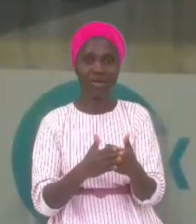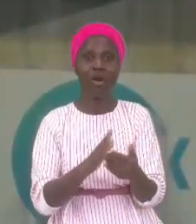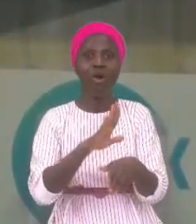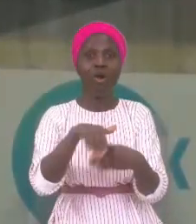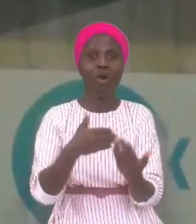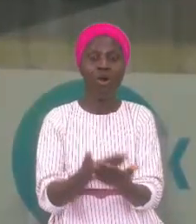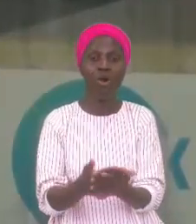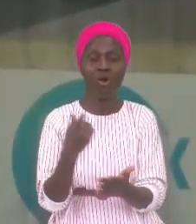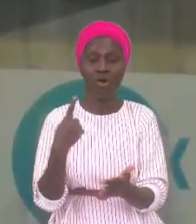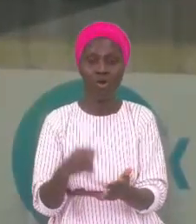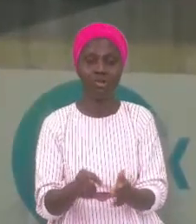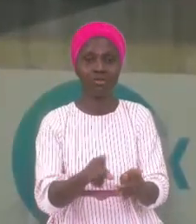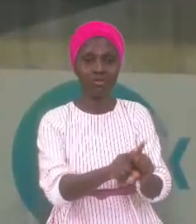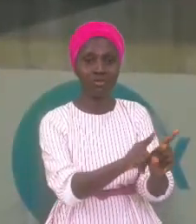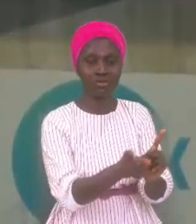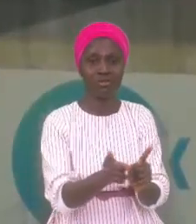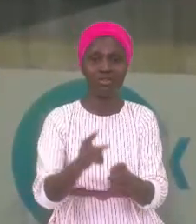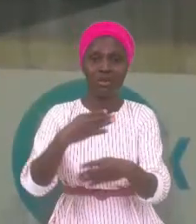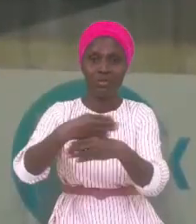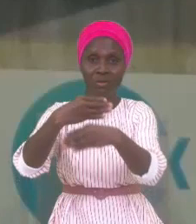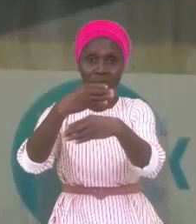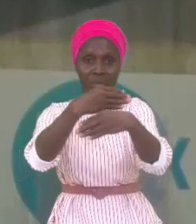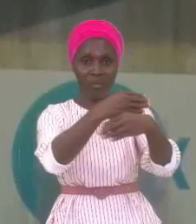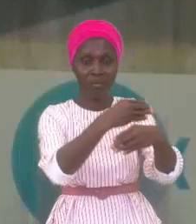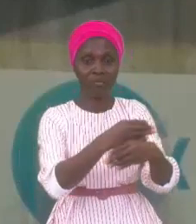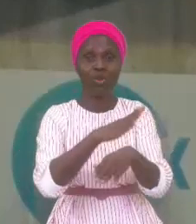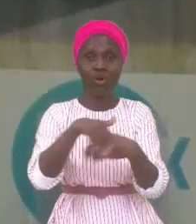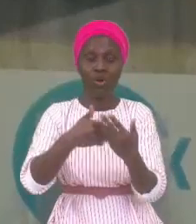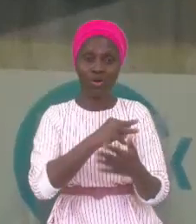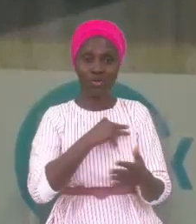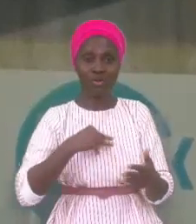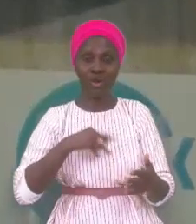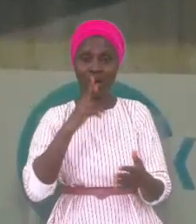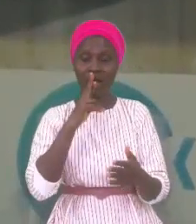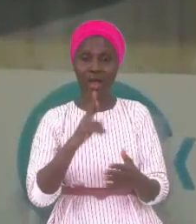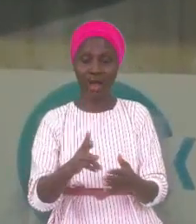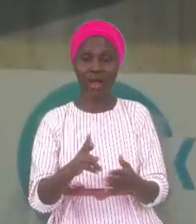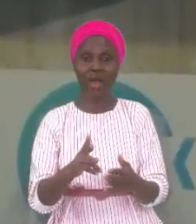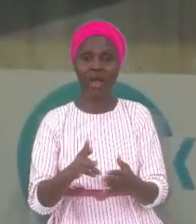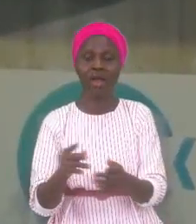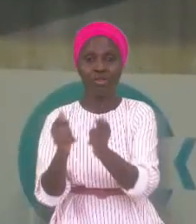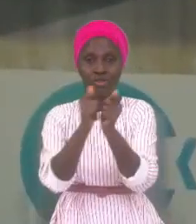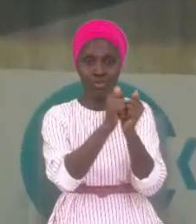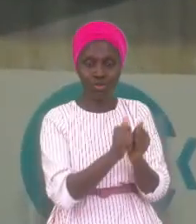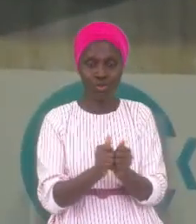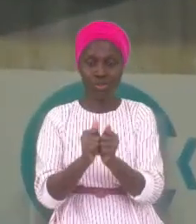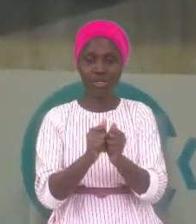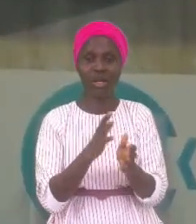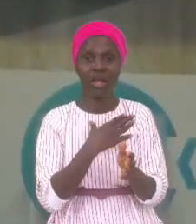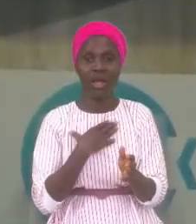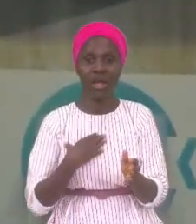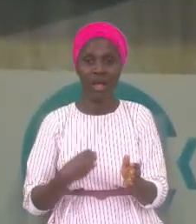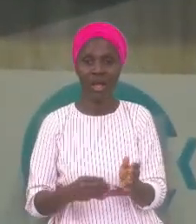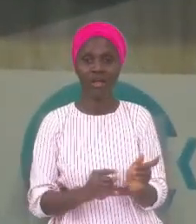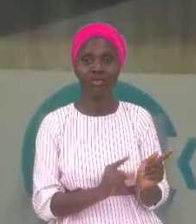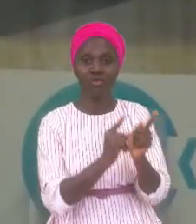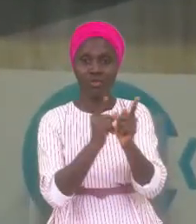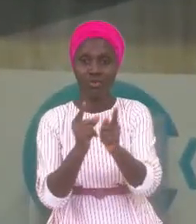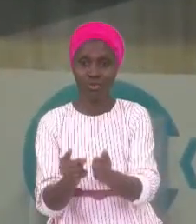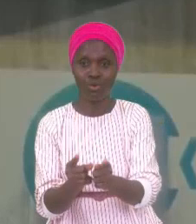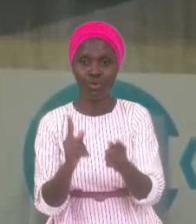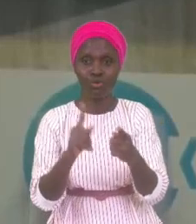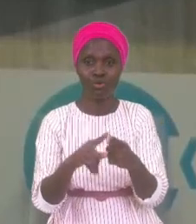blocks, all the various members are fitly framed together and groweth unto a